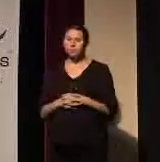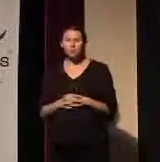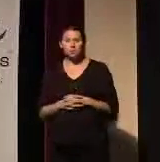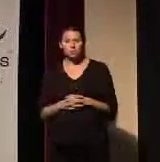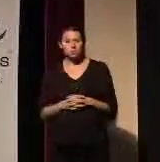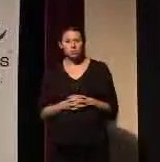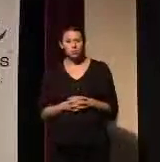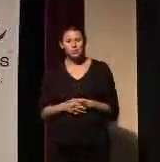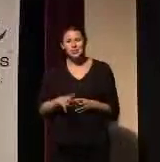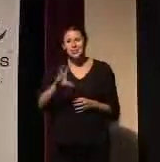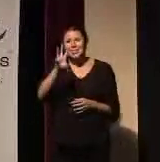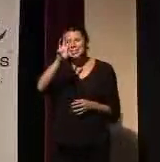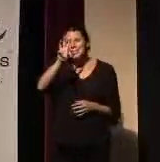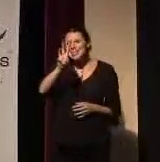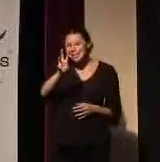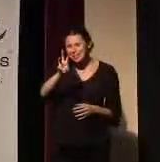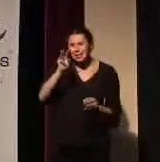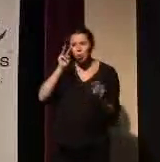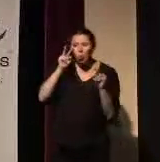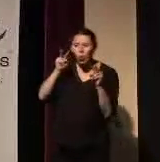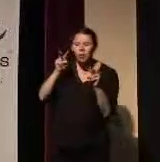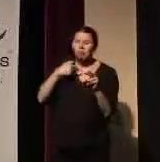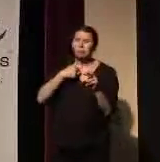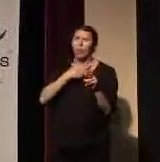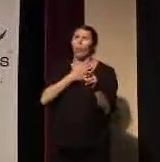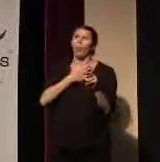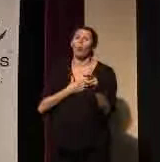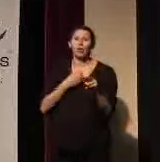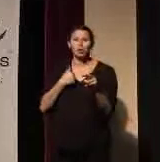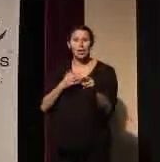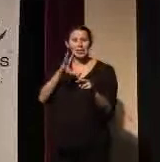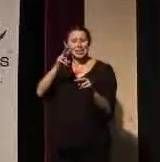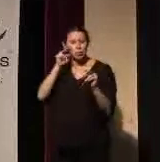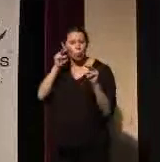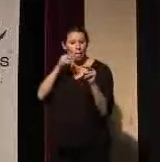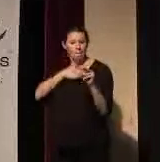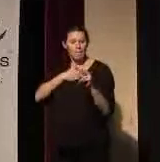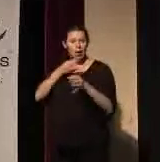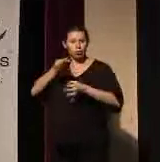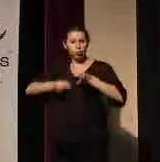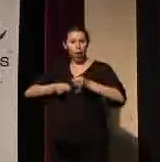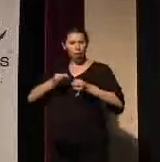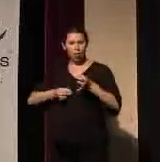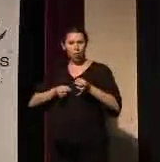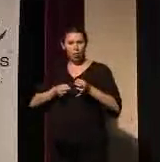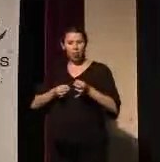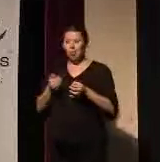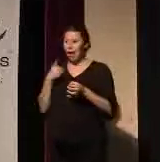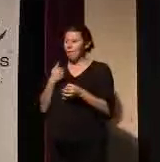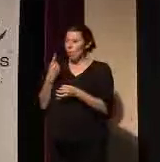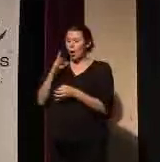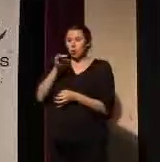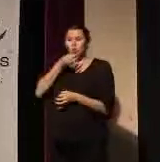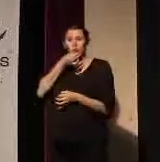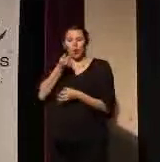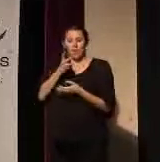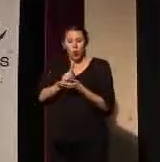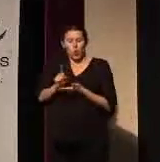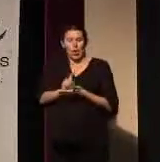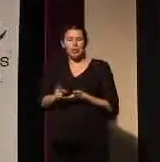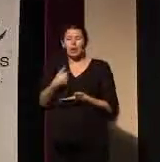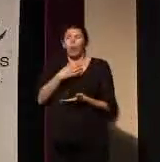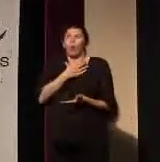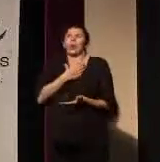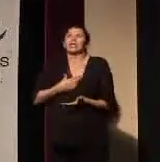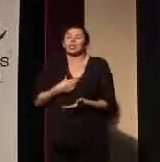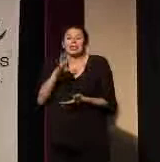Six witnesses. I wish I had six witnesses in my trial, any trial I've got. I've got one coming up in a couple weeks. I wish I